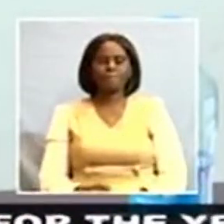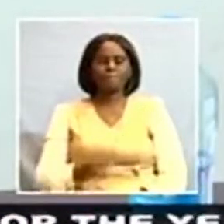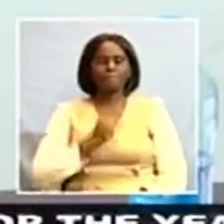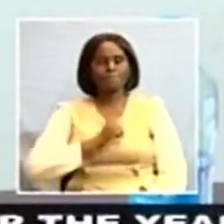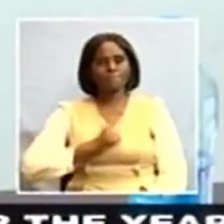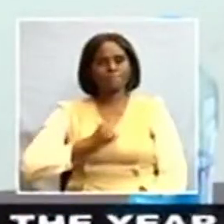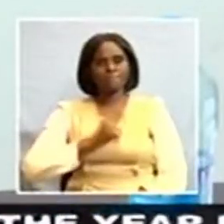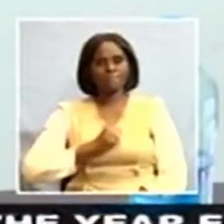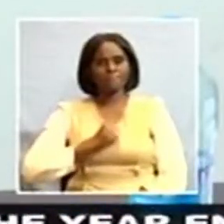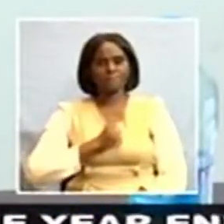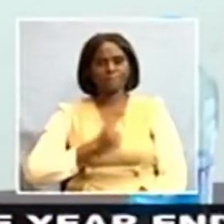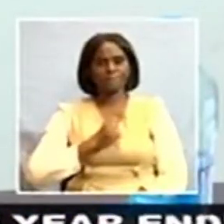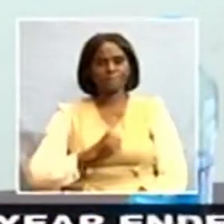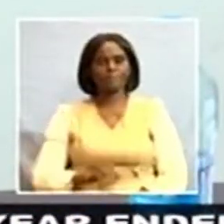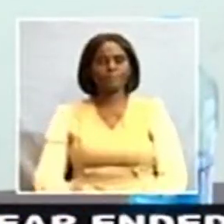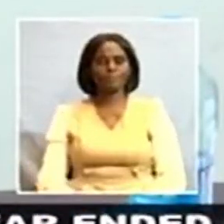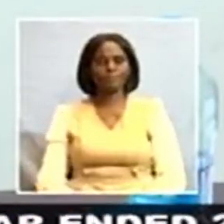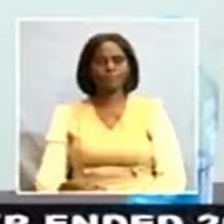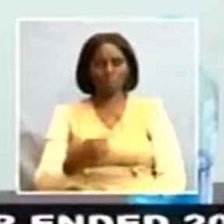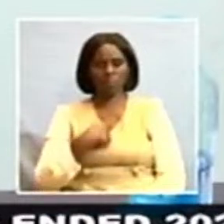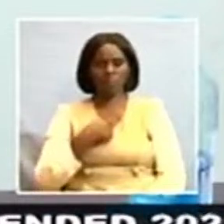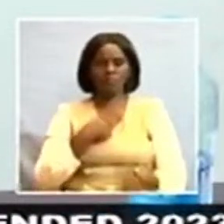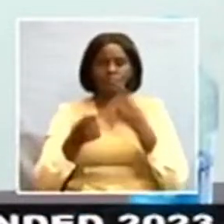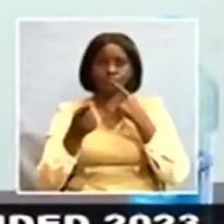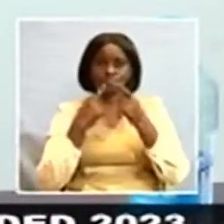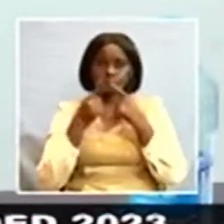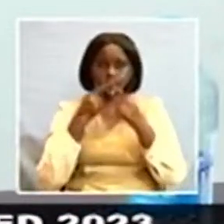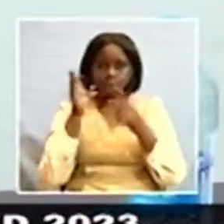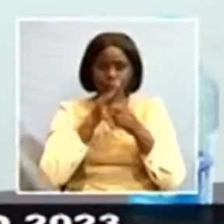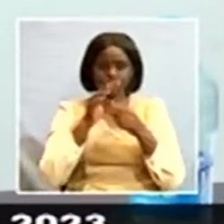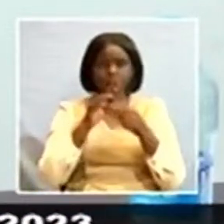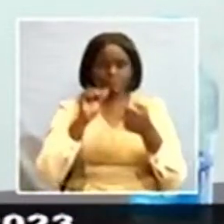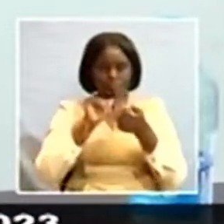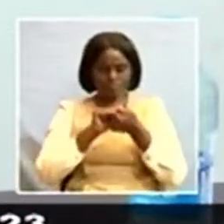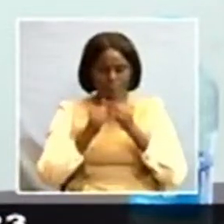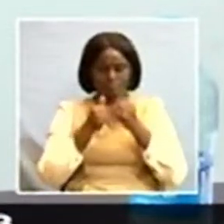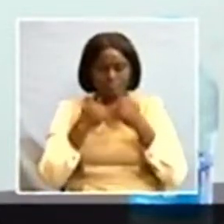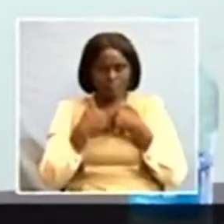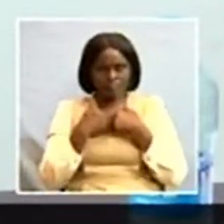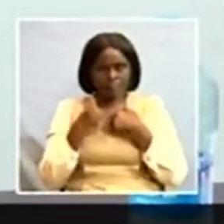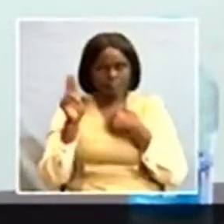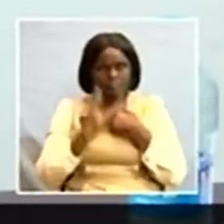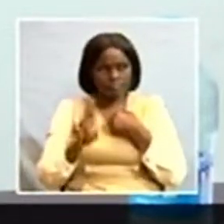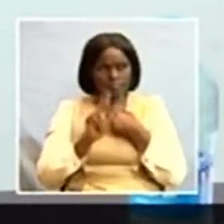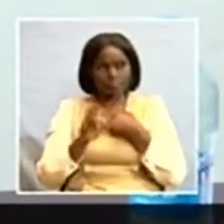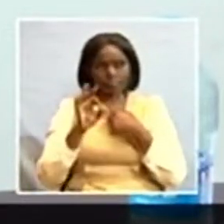that. I was saying you have a problem with the use of words here.